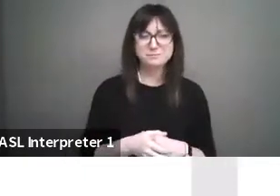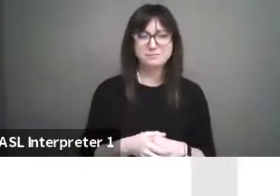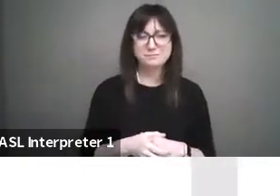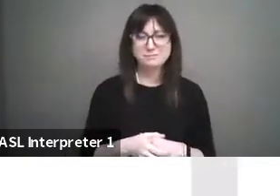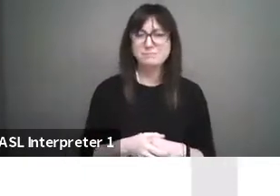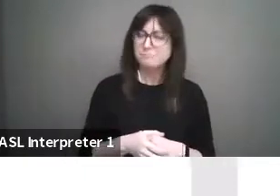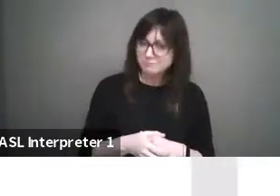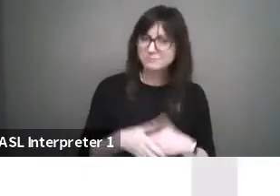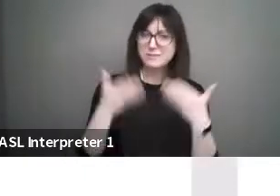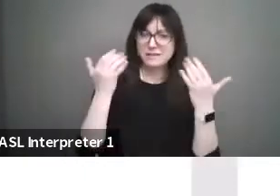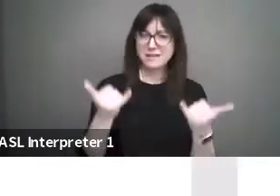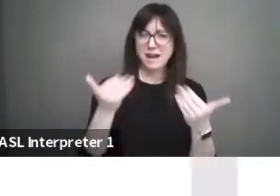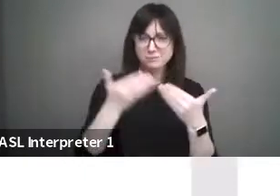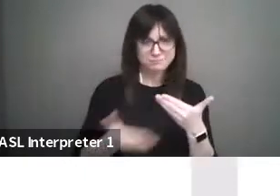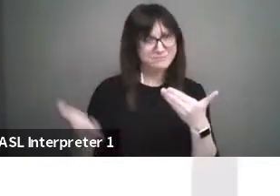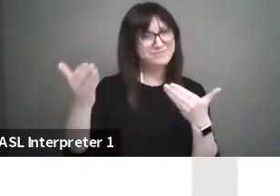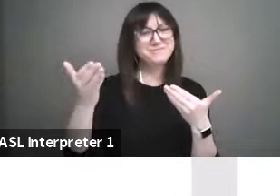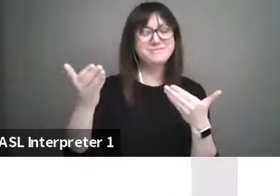So without,